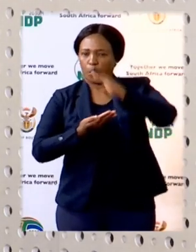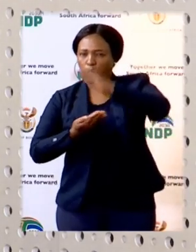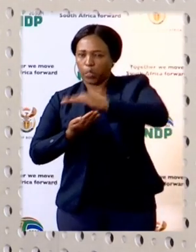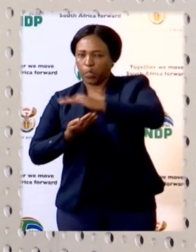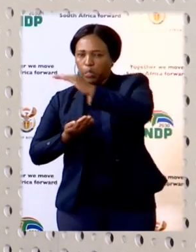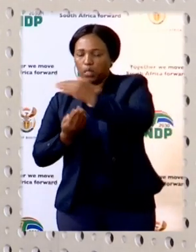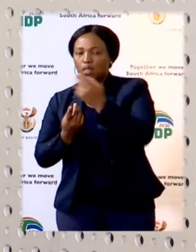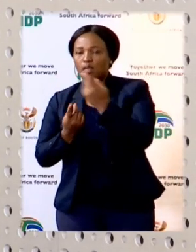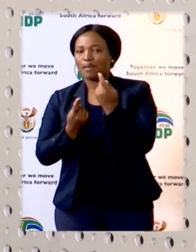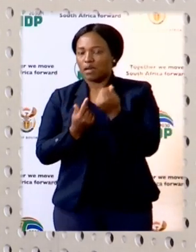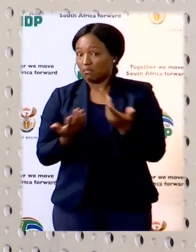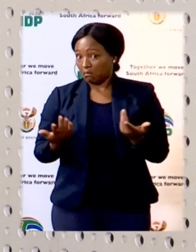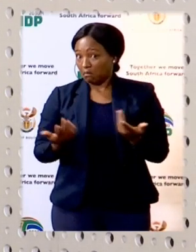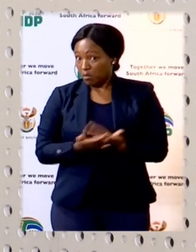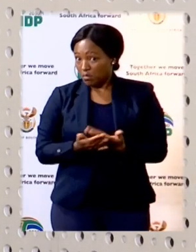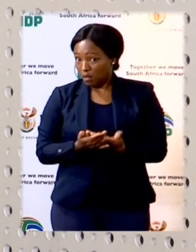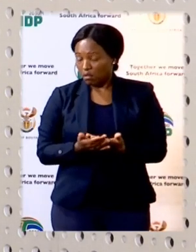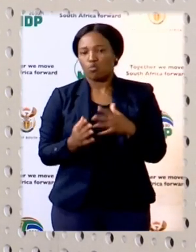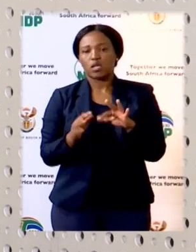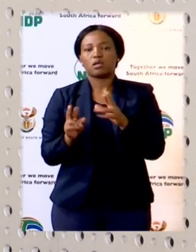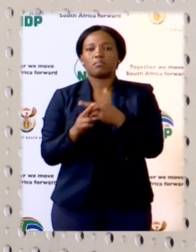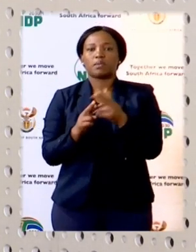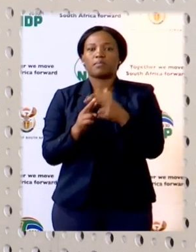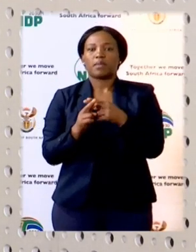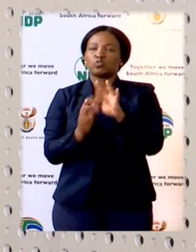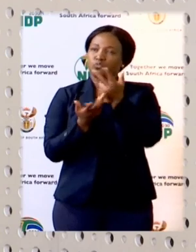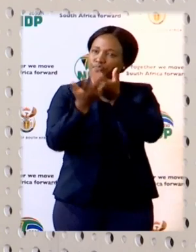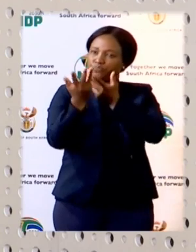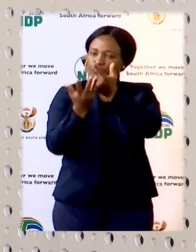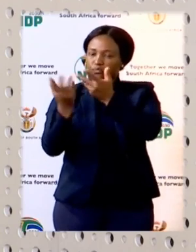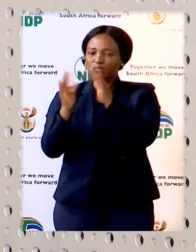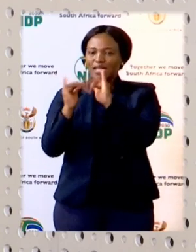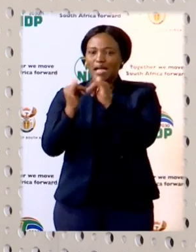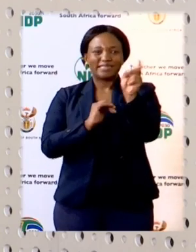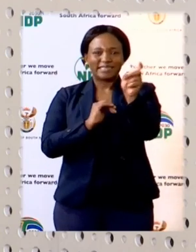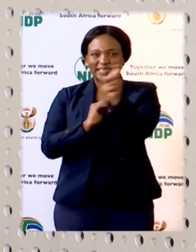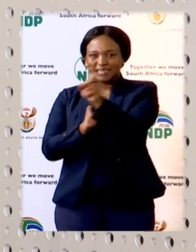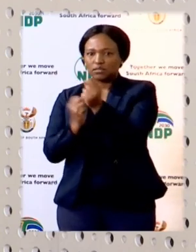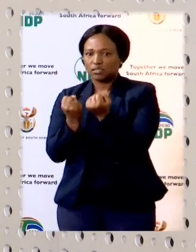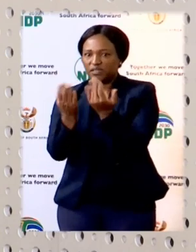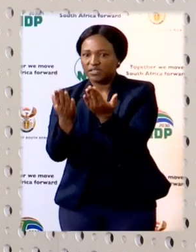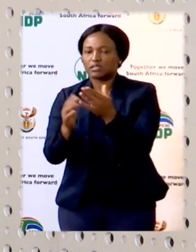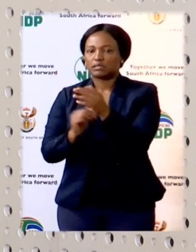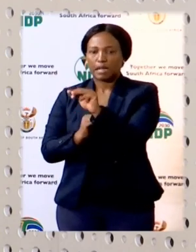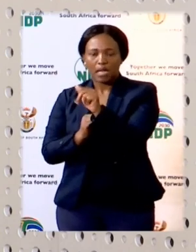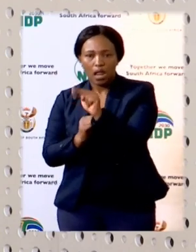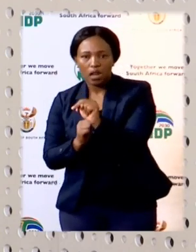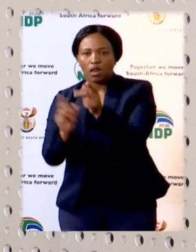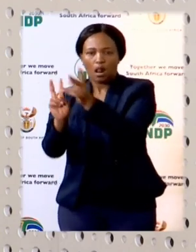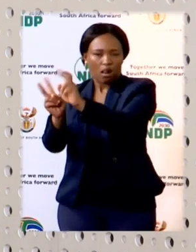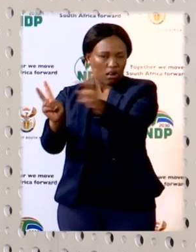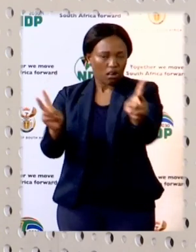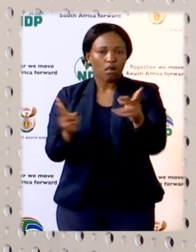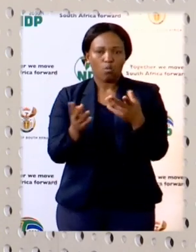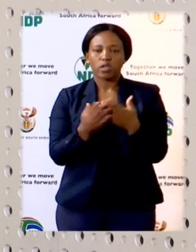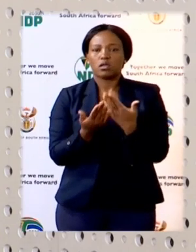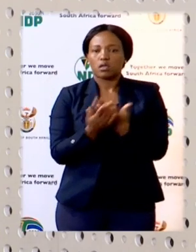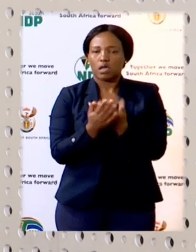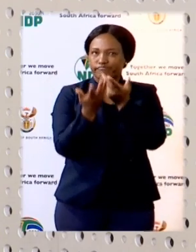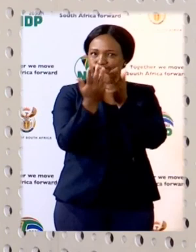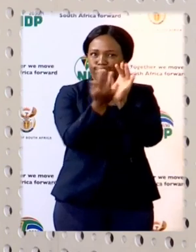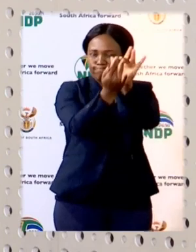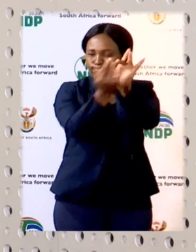angle, we are prepared to engage with these service providers, these broadcast service providers, and other service providers, so